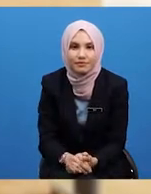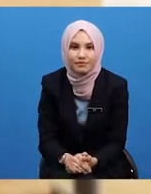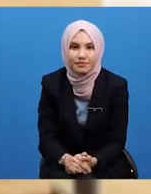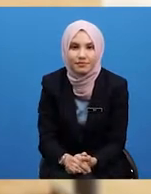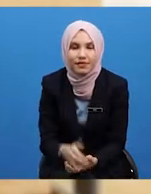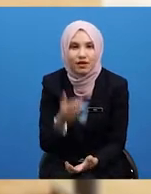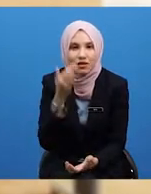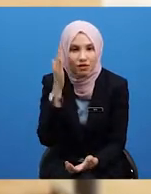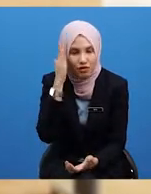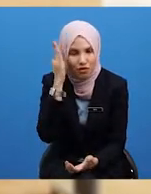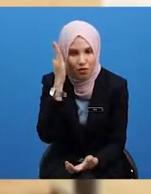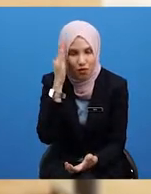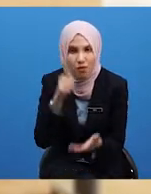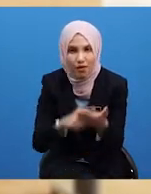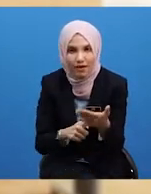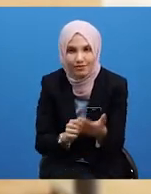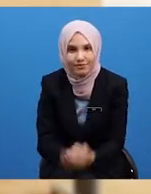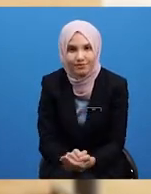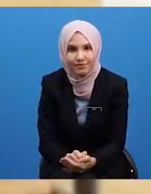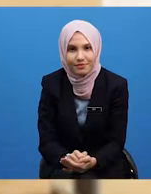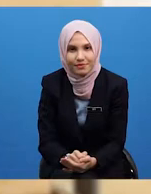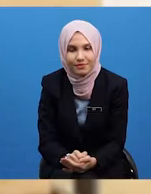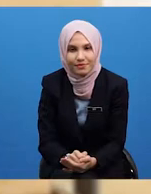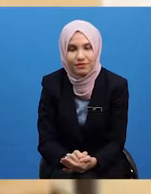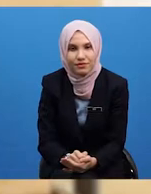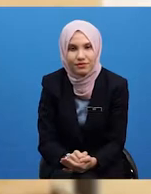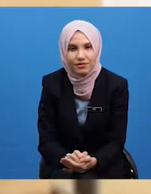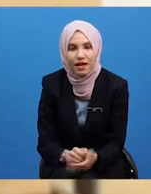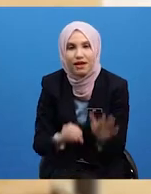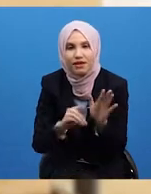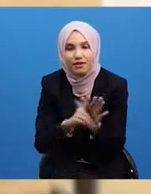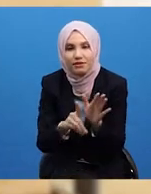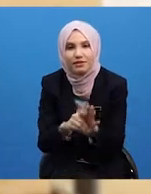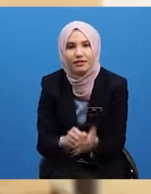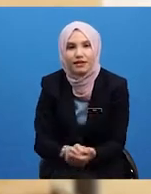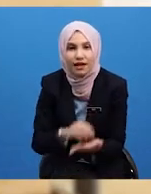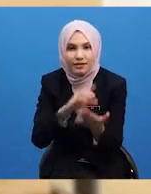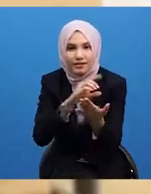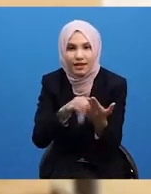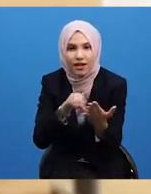You know what? I think we can start drafting the second paragraph.